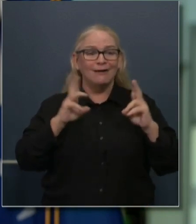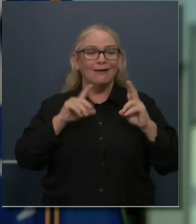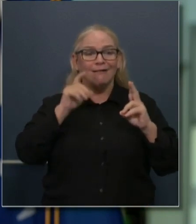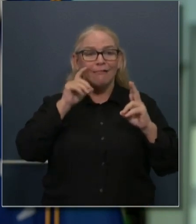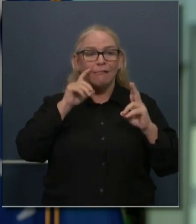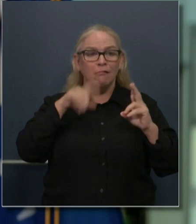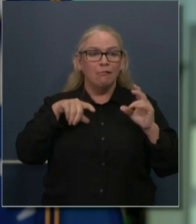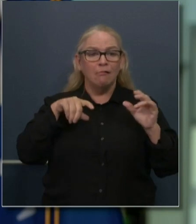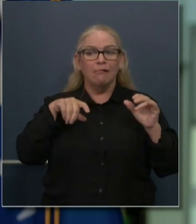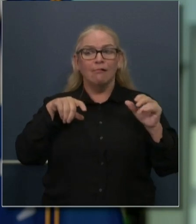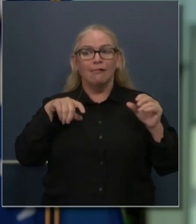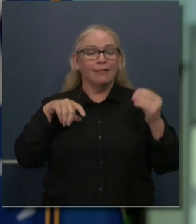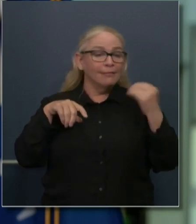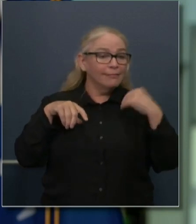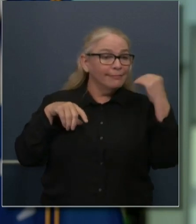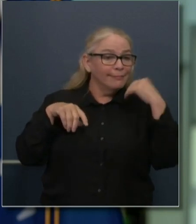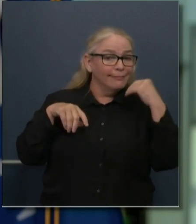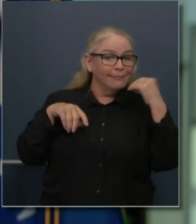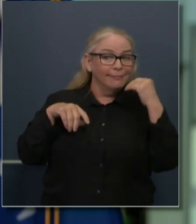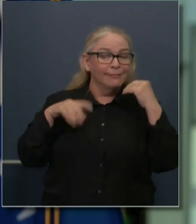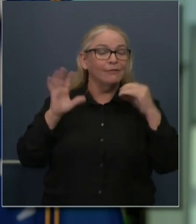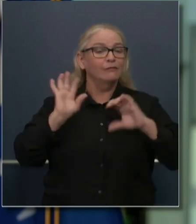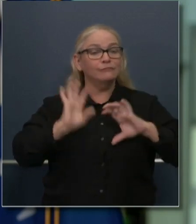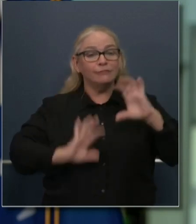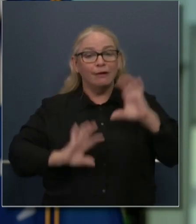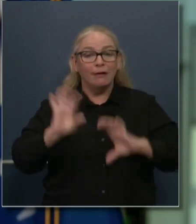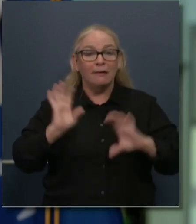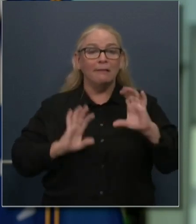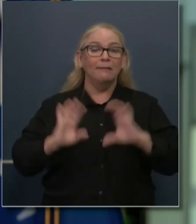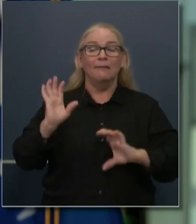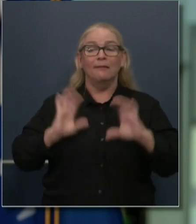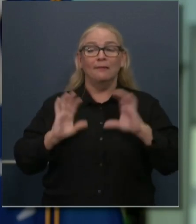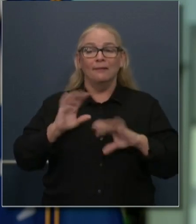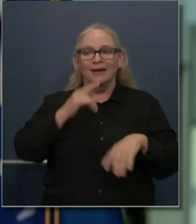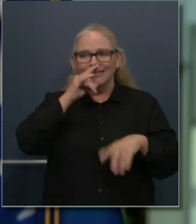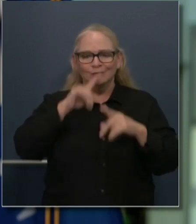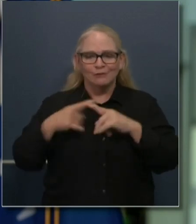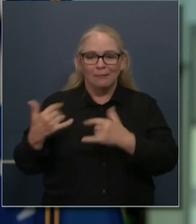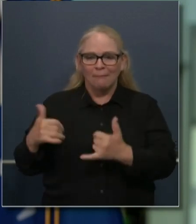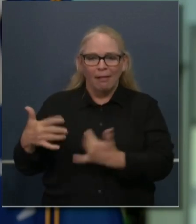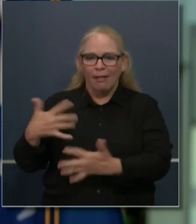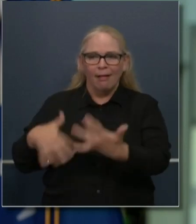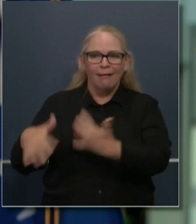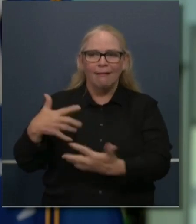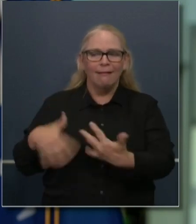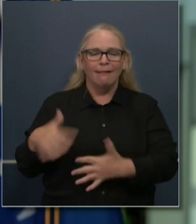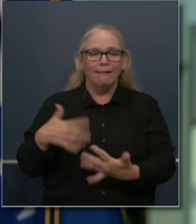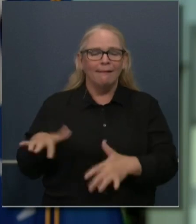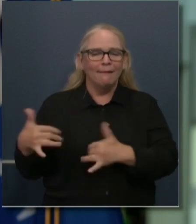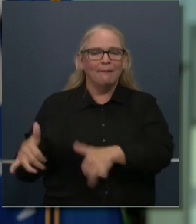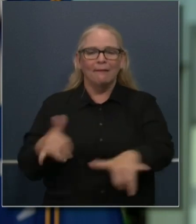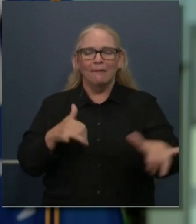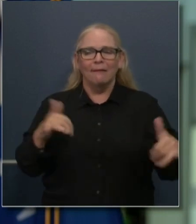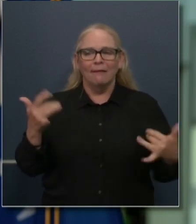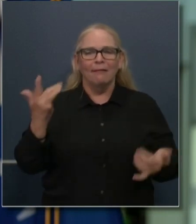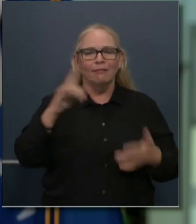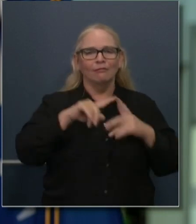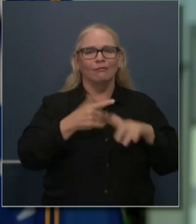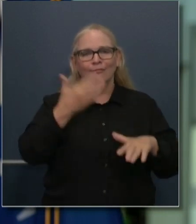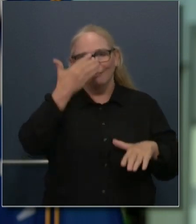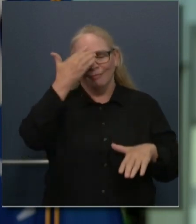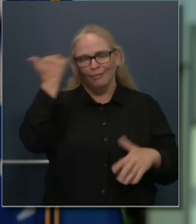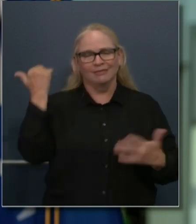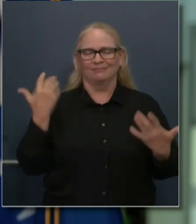the masks now are put aside, the kids start congregating, and we put ourselves in a position